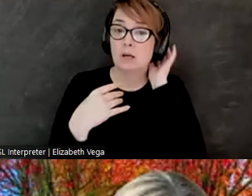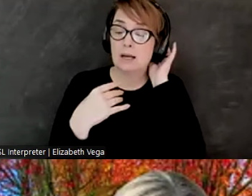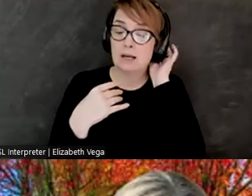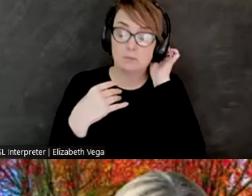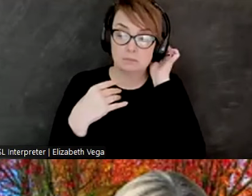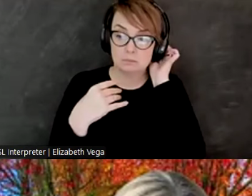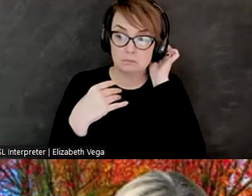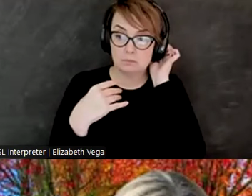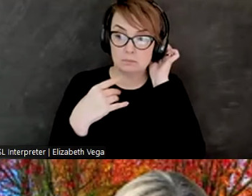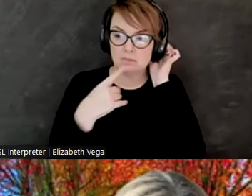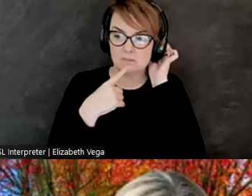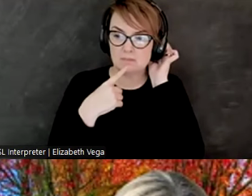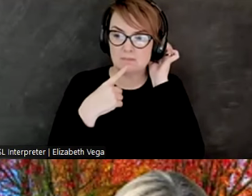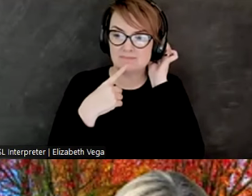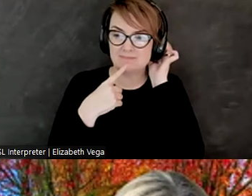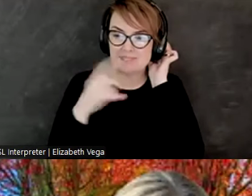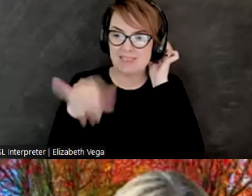that.